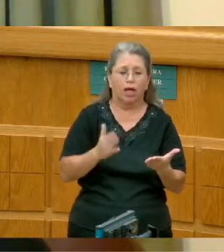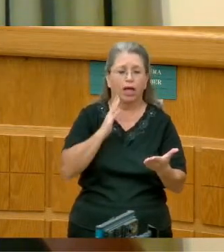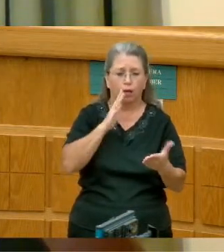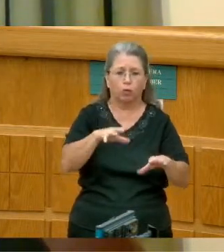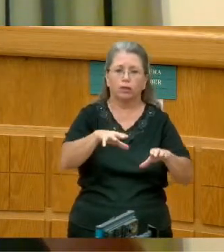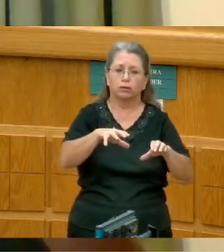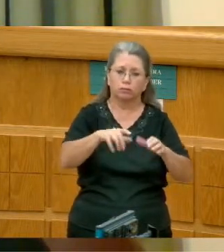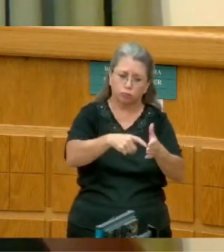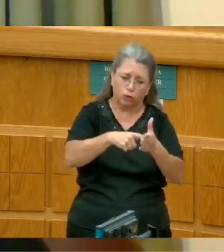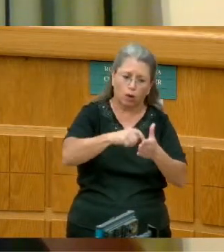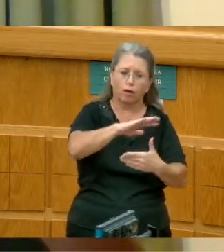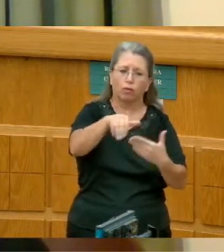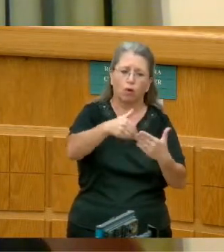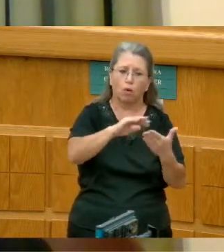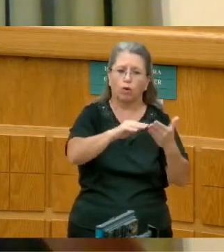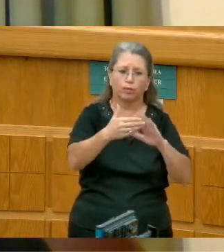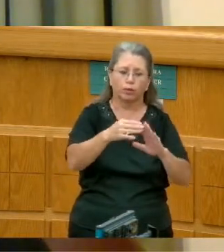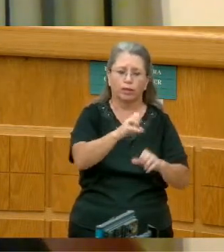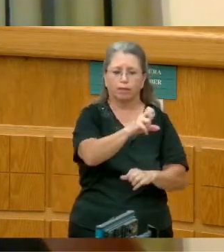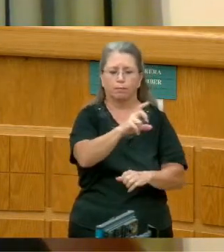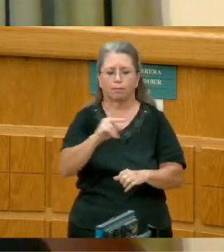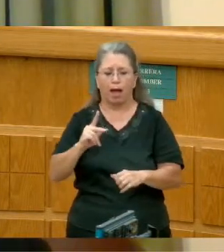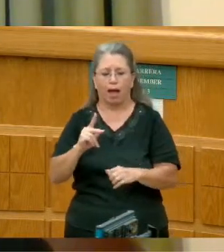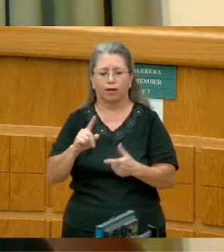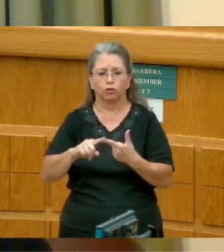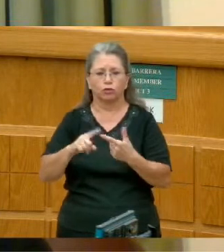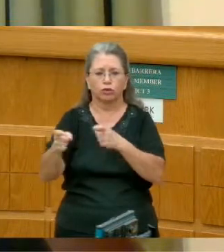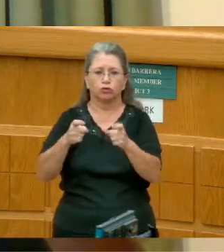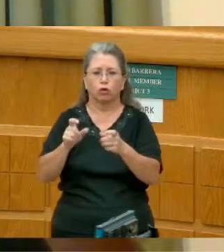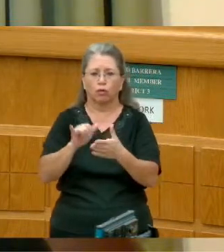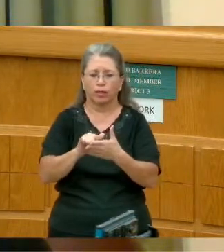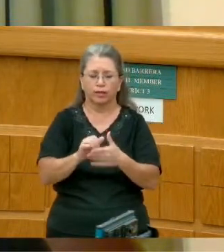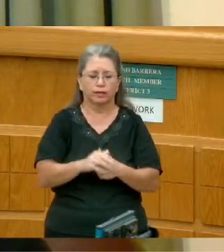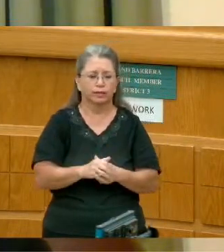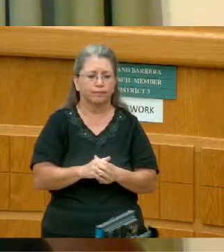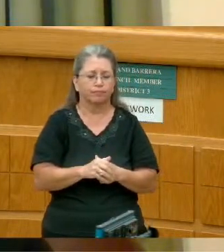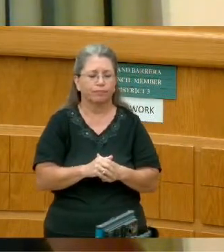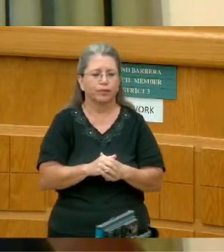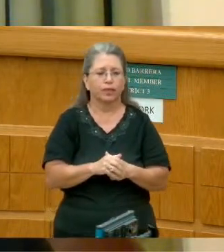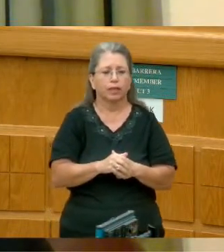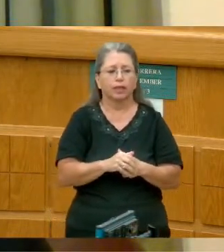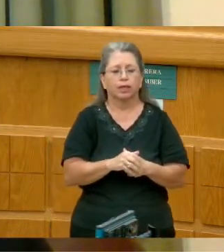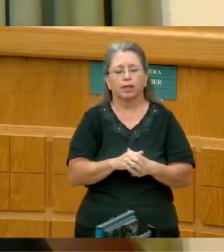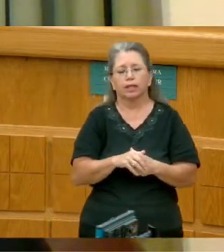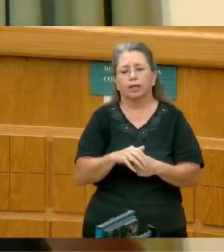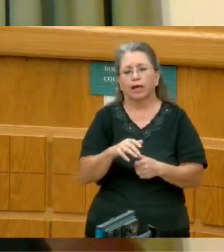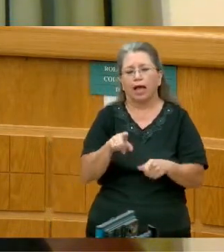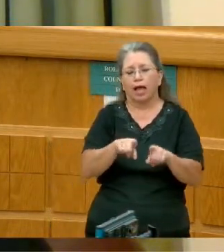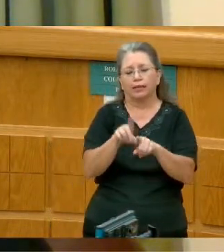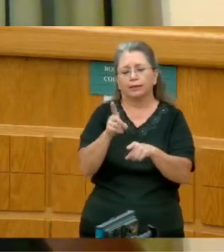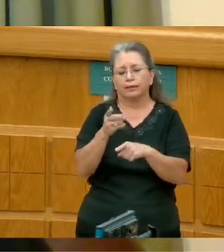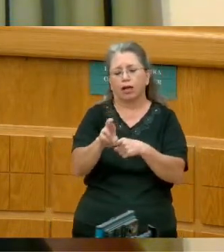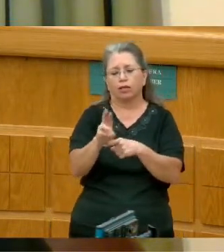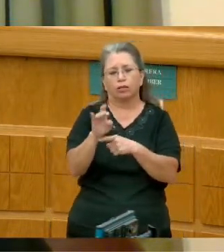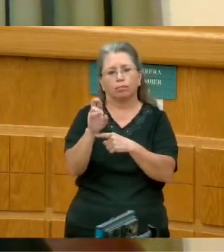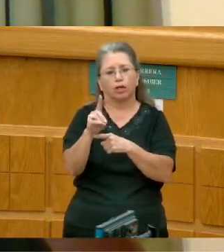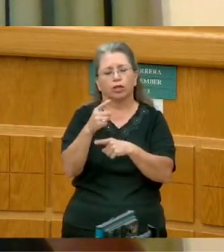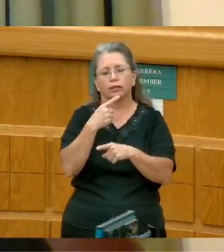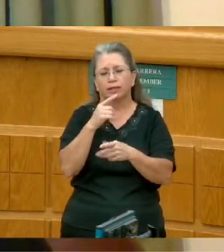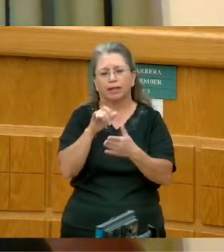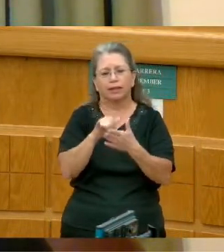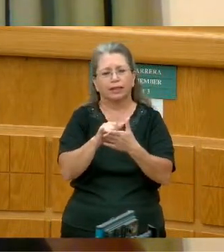where we control the spread of the virus. The transmission of COVID-19 is, as Dr. Bird says, a domino